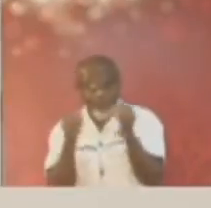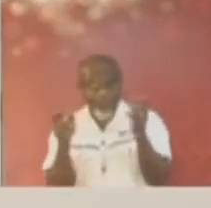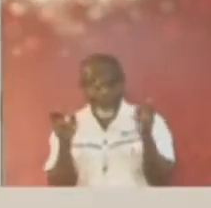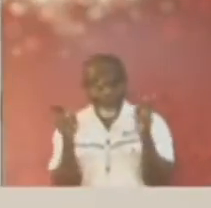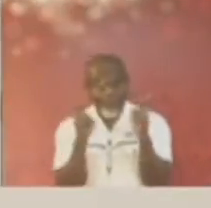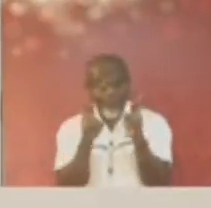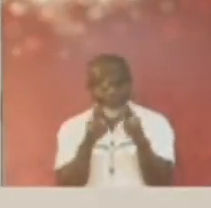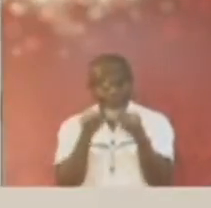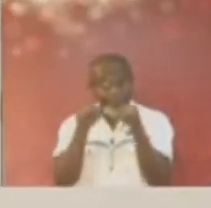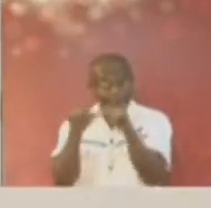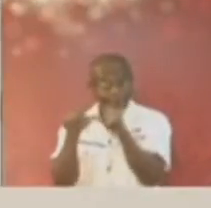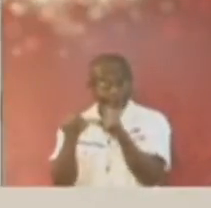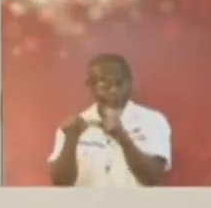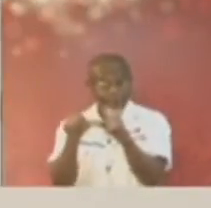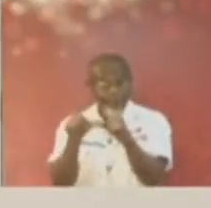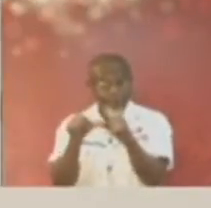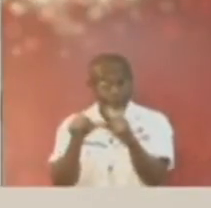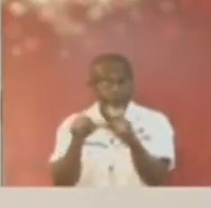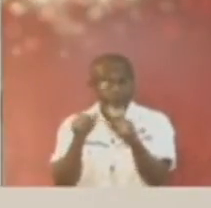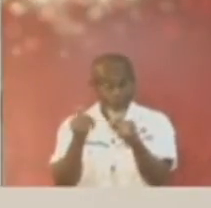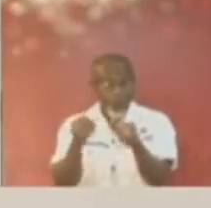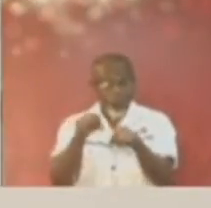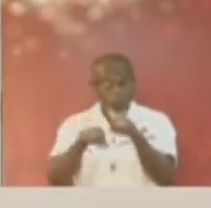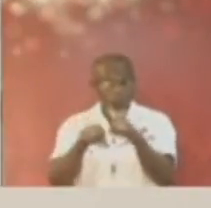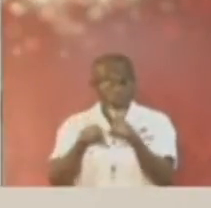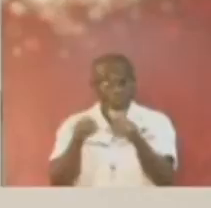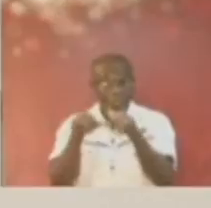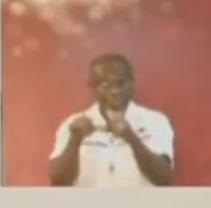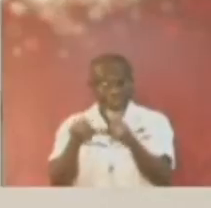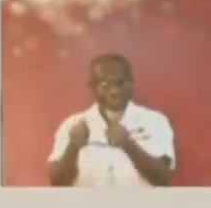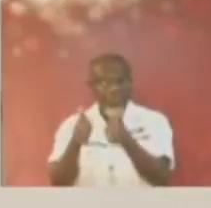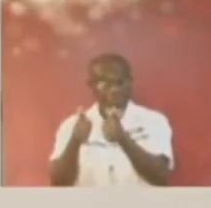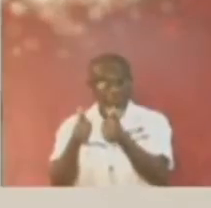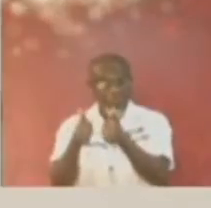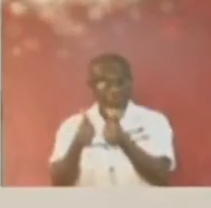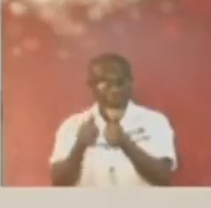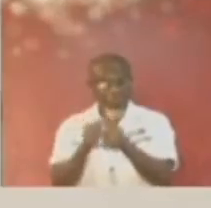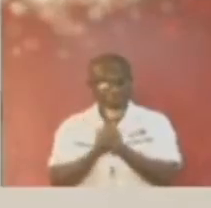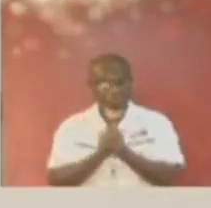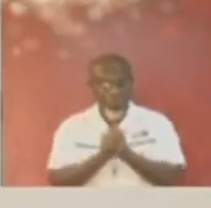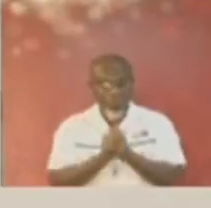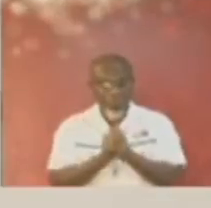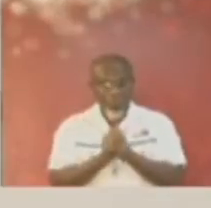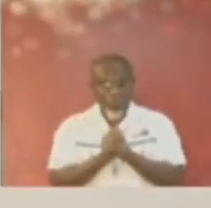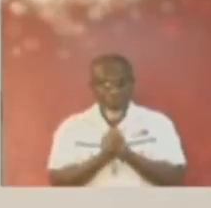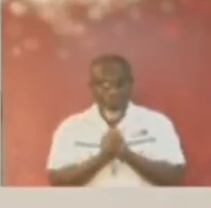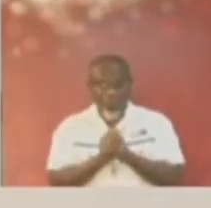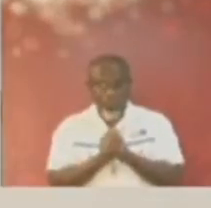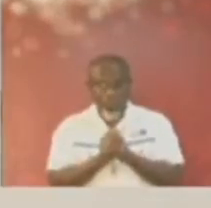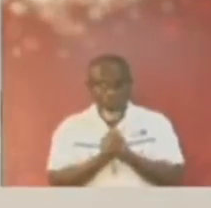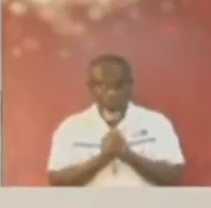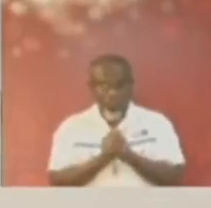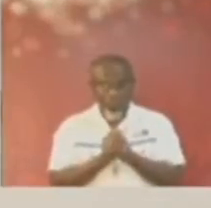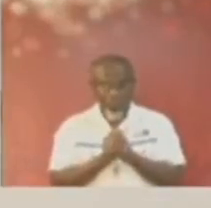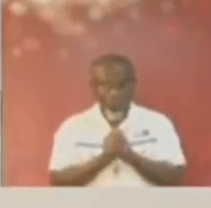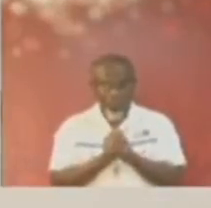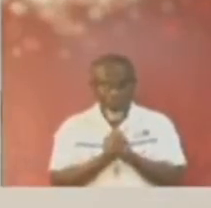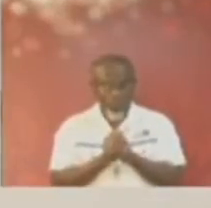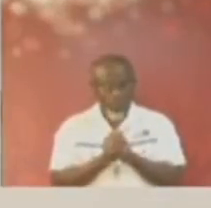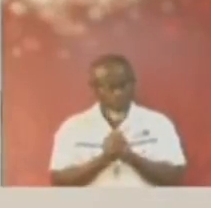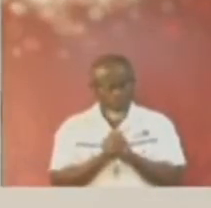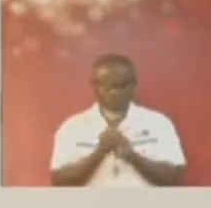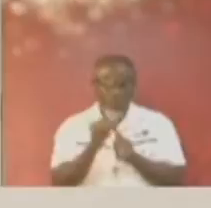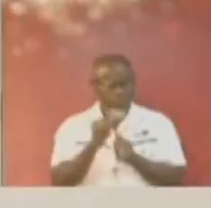early, this would not be a vaccine that would become immediately available in any sort of very proximate time frame.